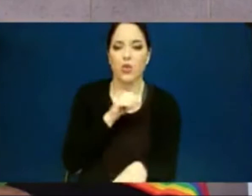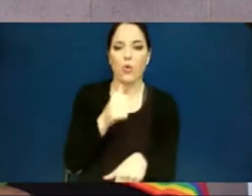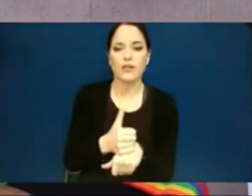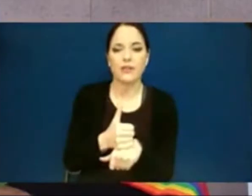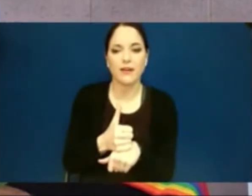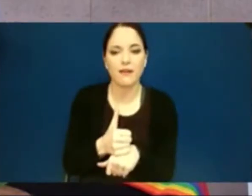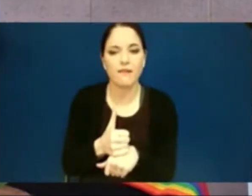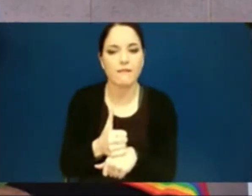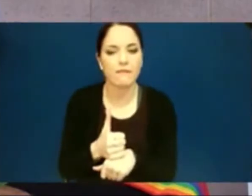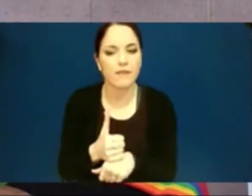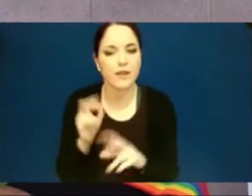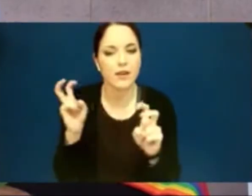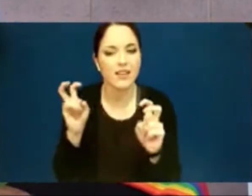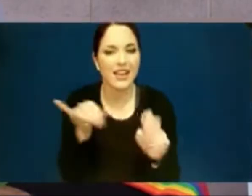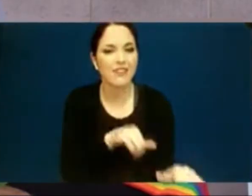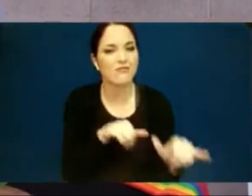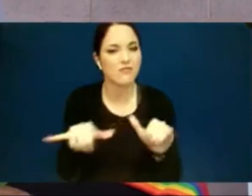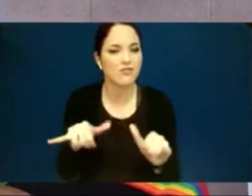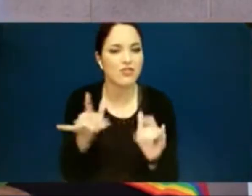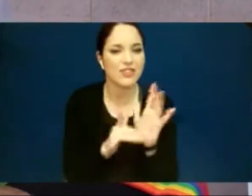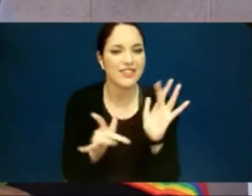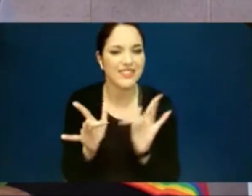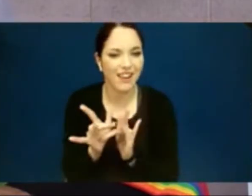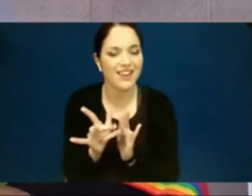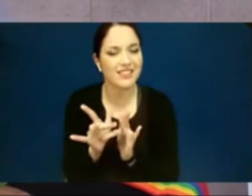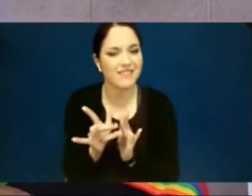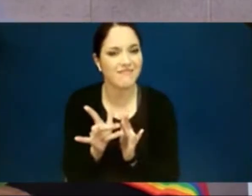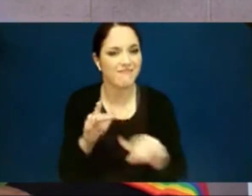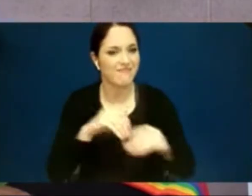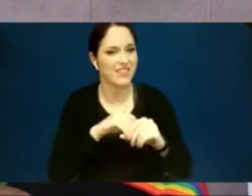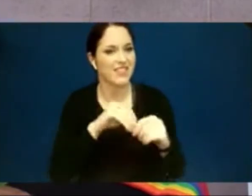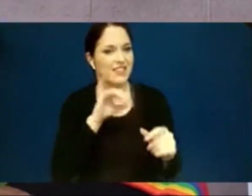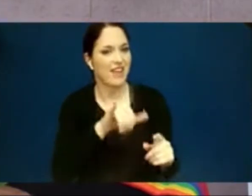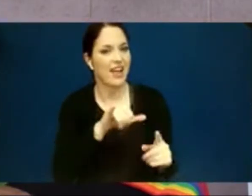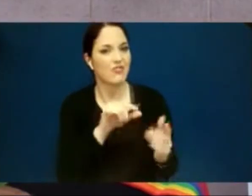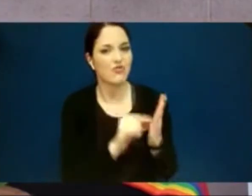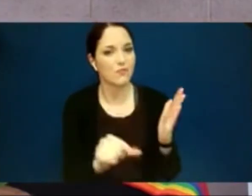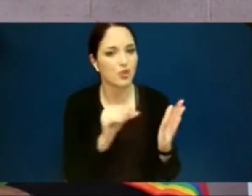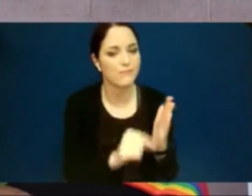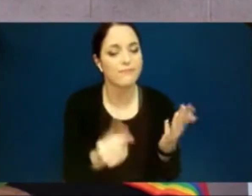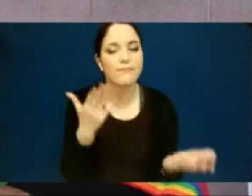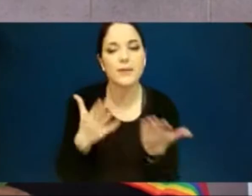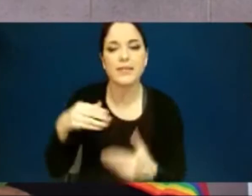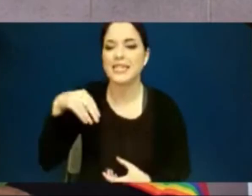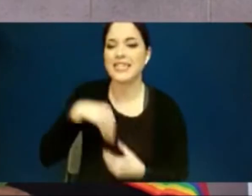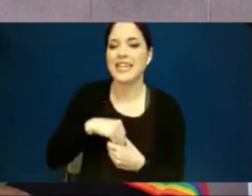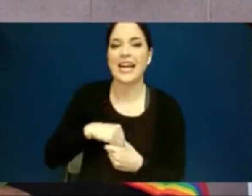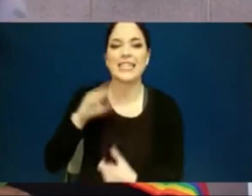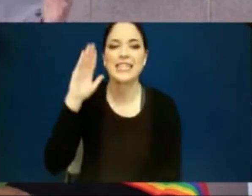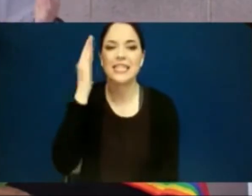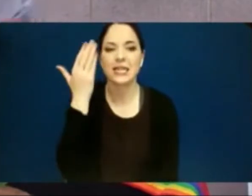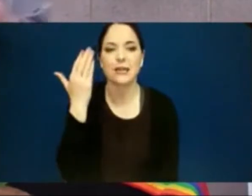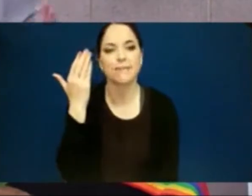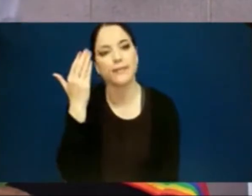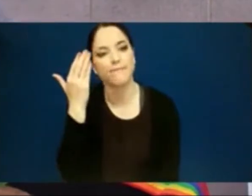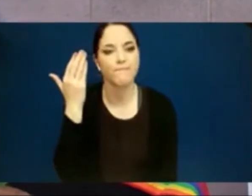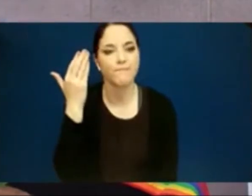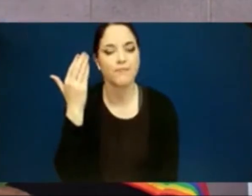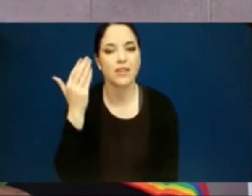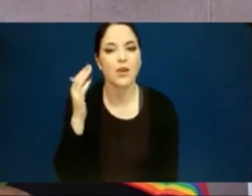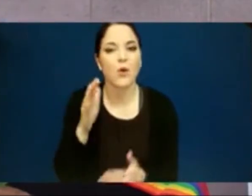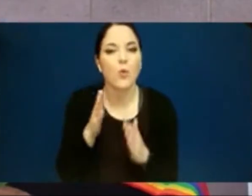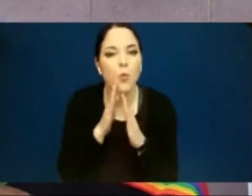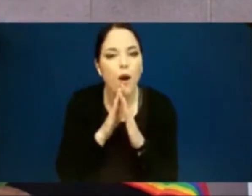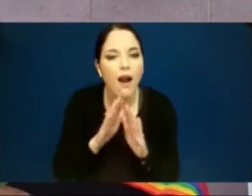scripture. Maybe the voice just seems small because it gets blocked out by all the stuff that's going